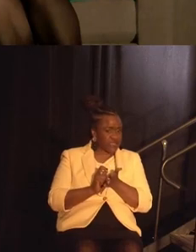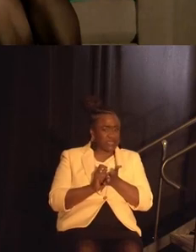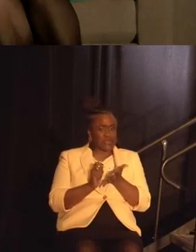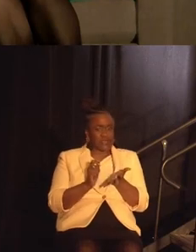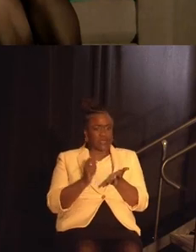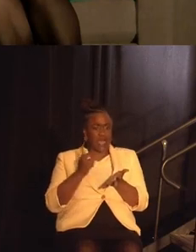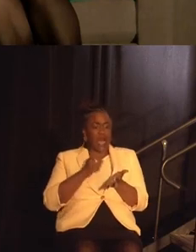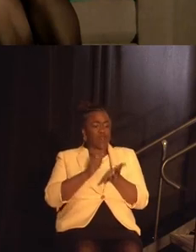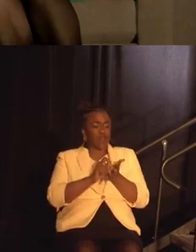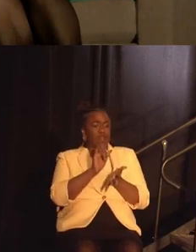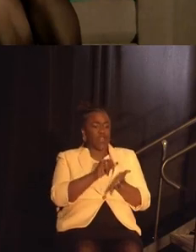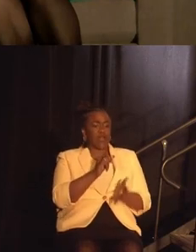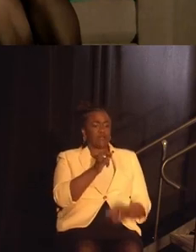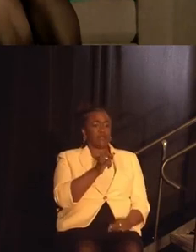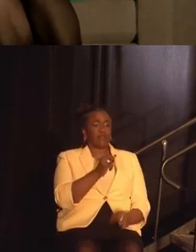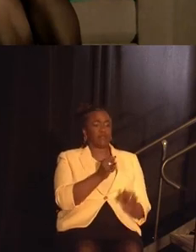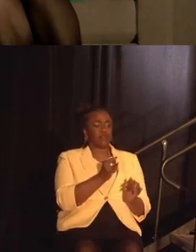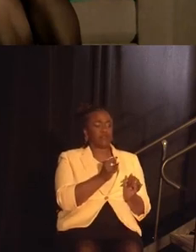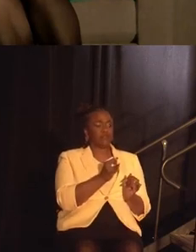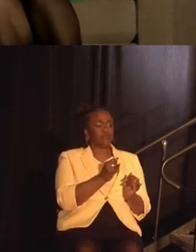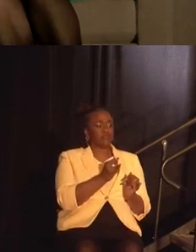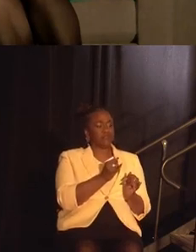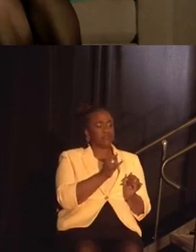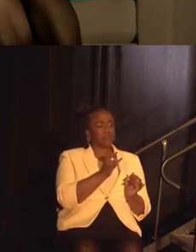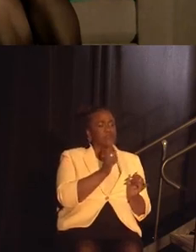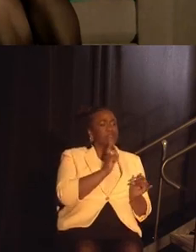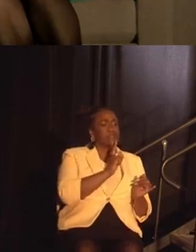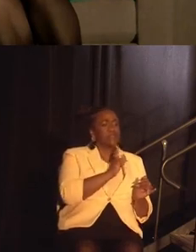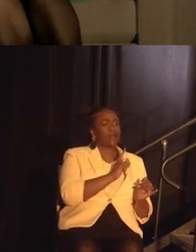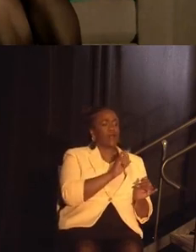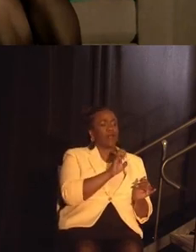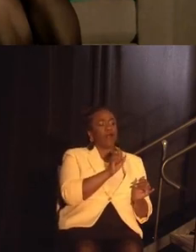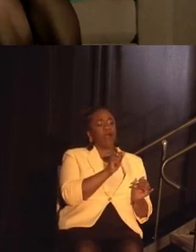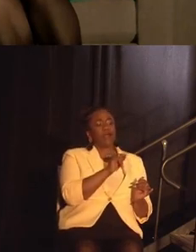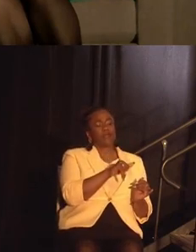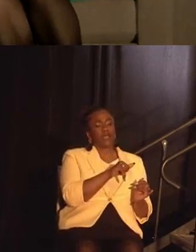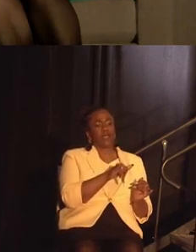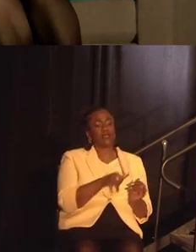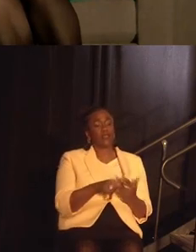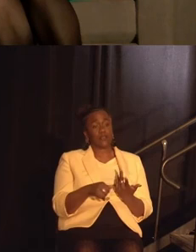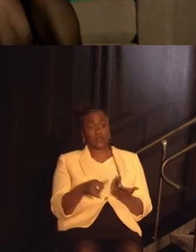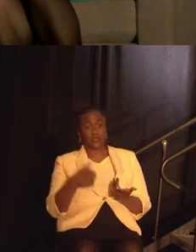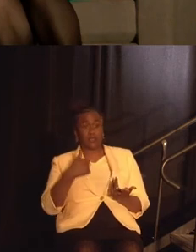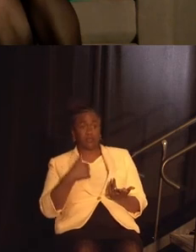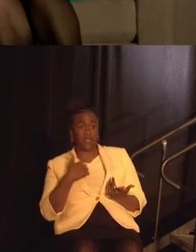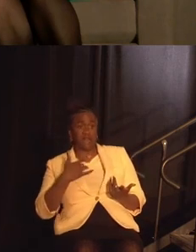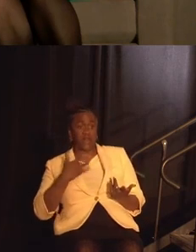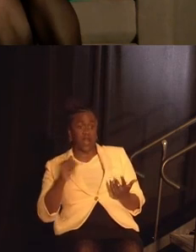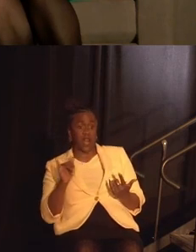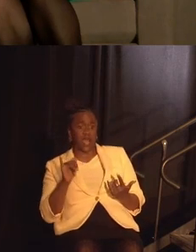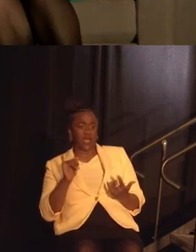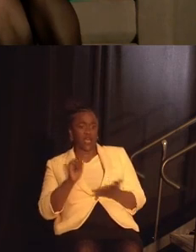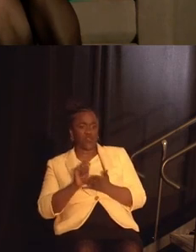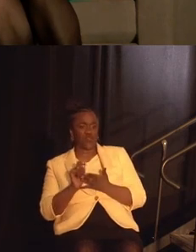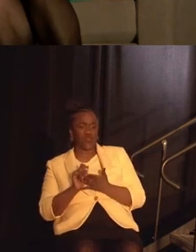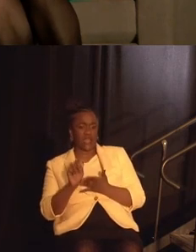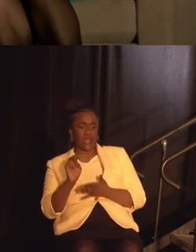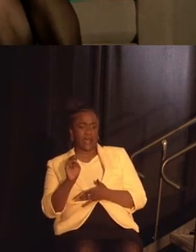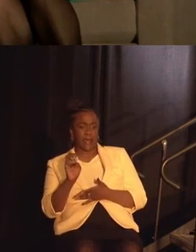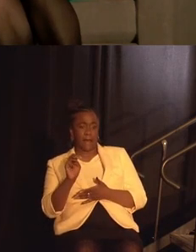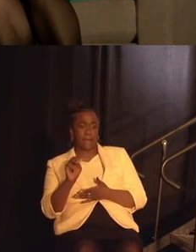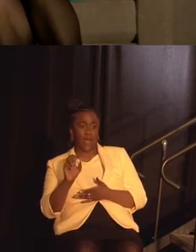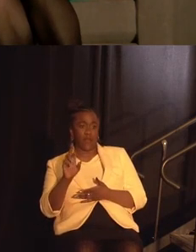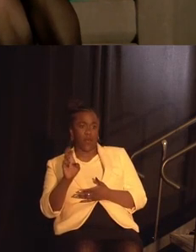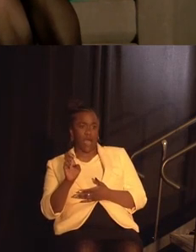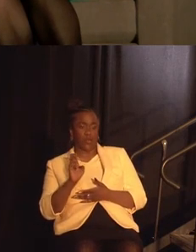as singular essays. And for me, writing a memoir felt incredibly daunting. I'd be curious to hear, Lindy, you